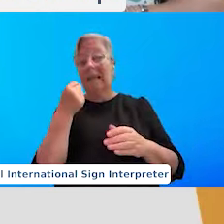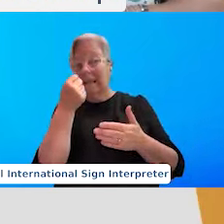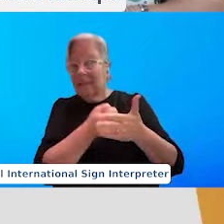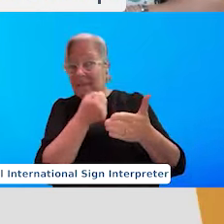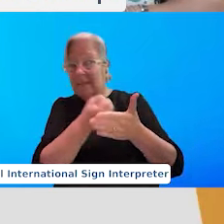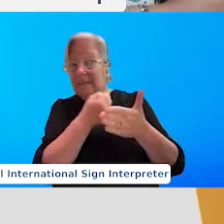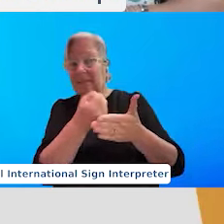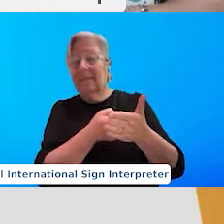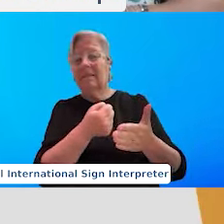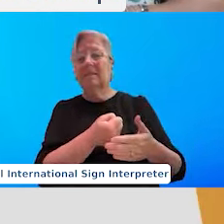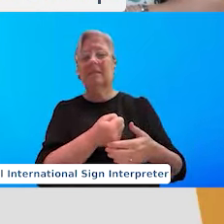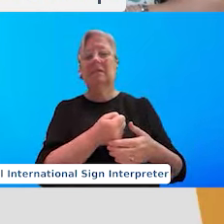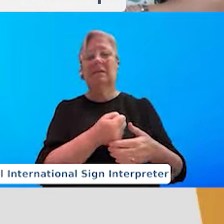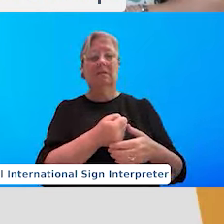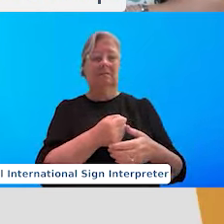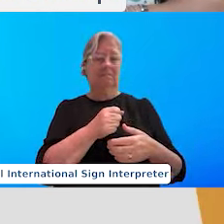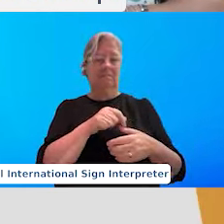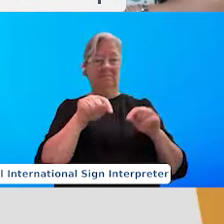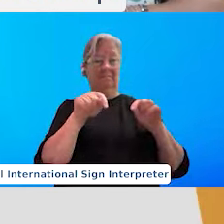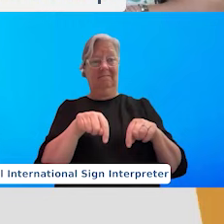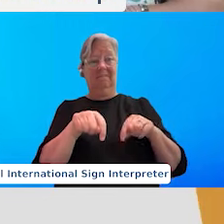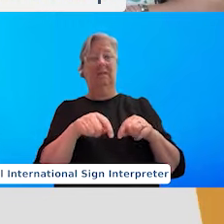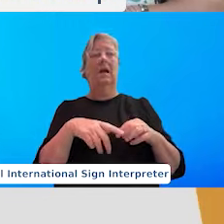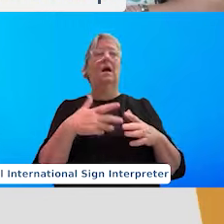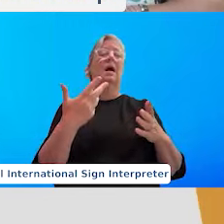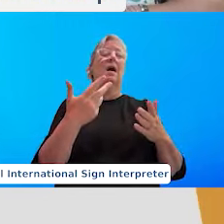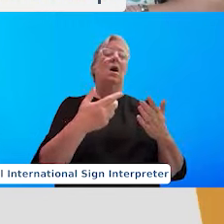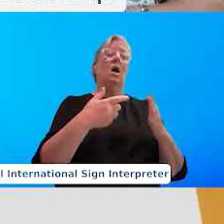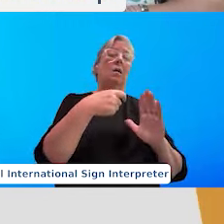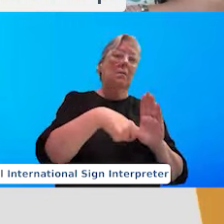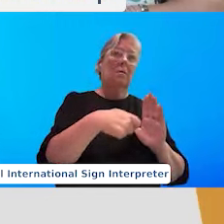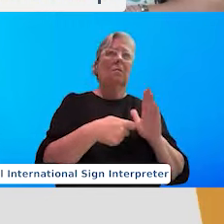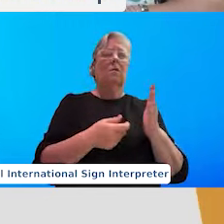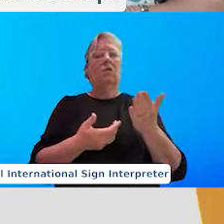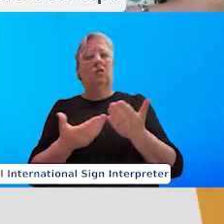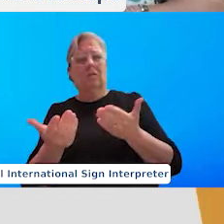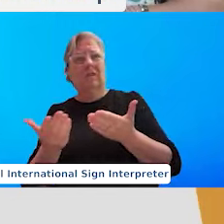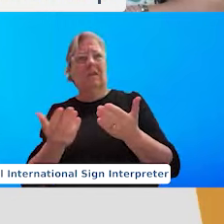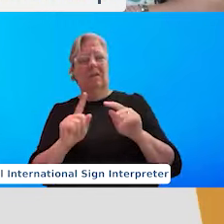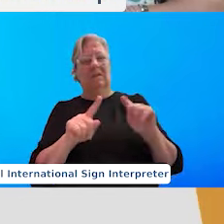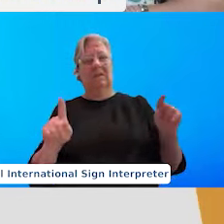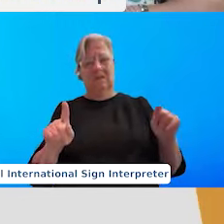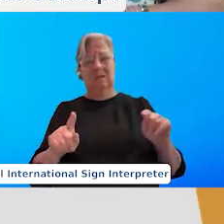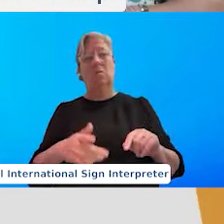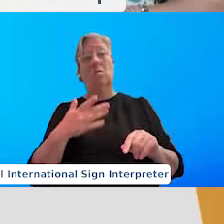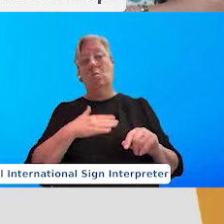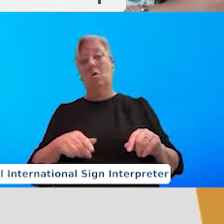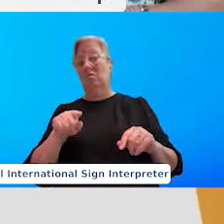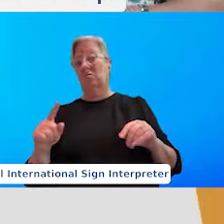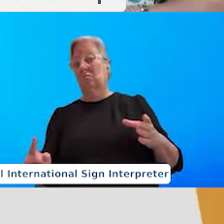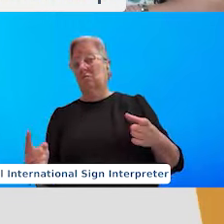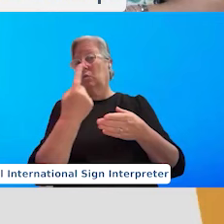Rights of Persons with Disabilities, which Samoa is committed to in 2016.